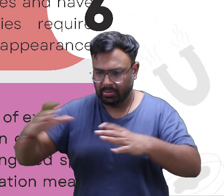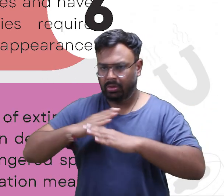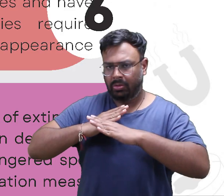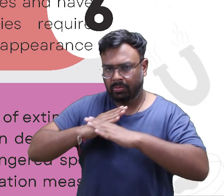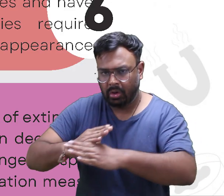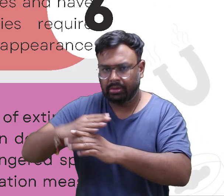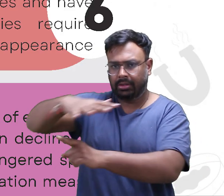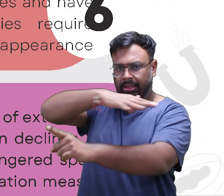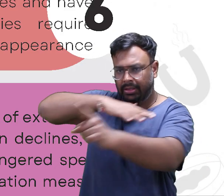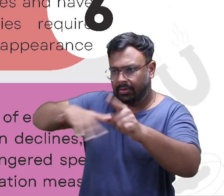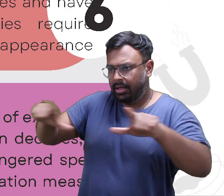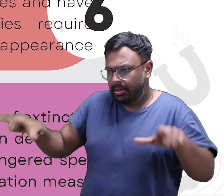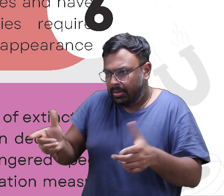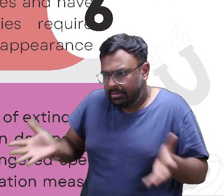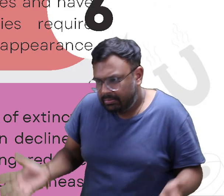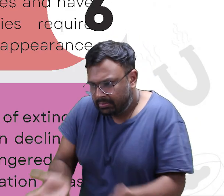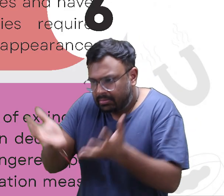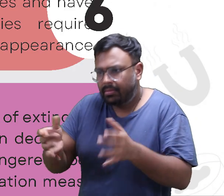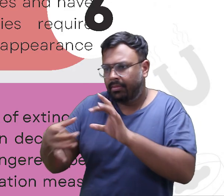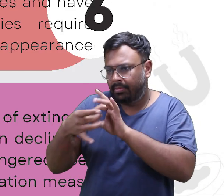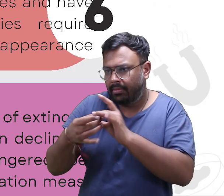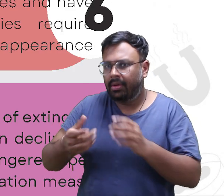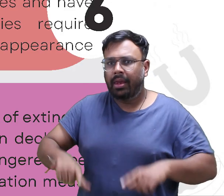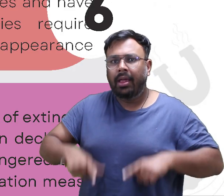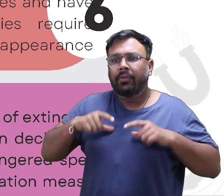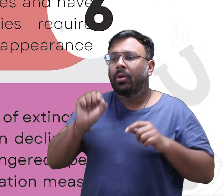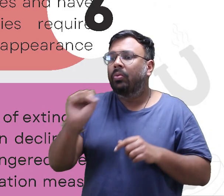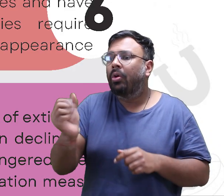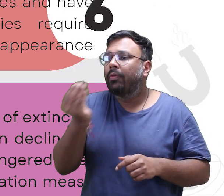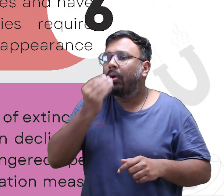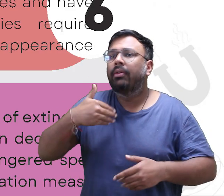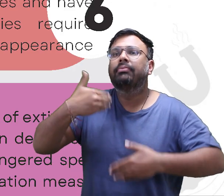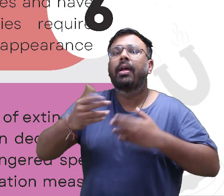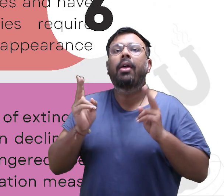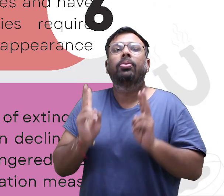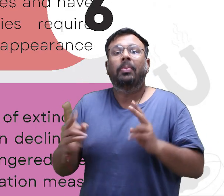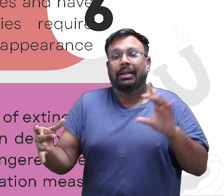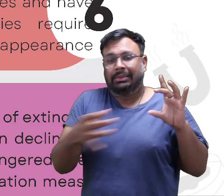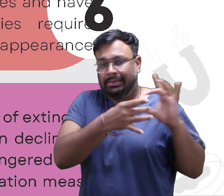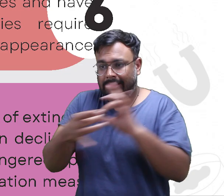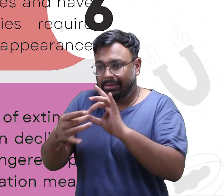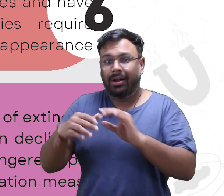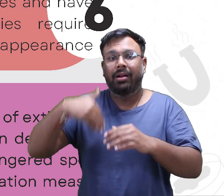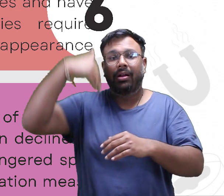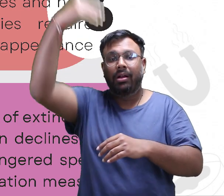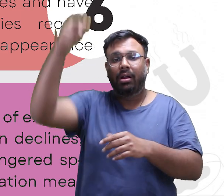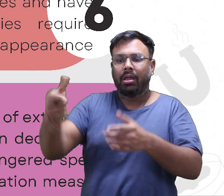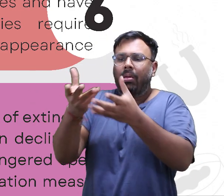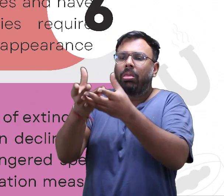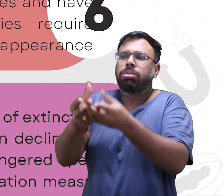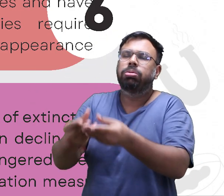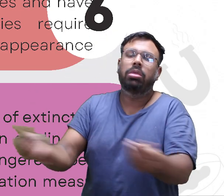Endangered species require immediate conservation attention to prevent their